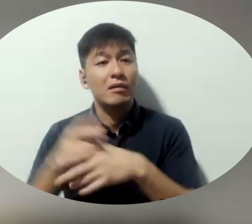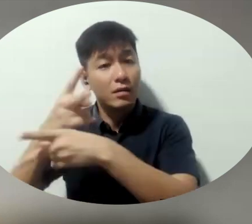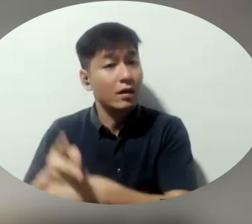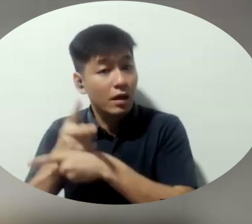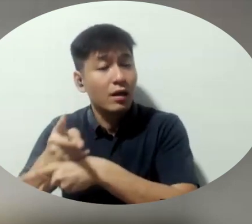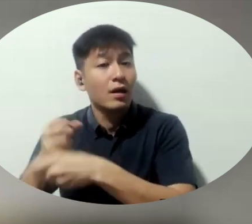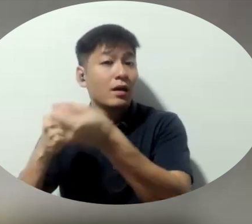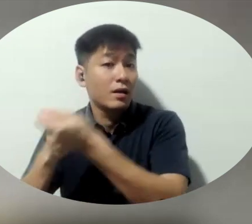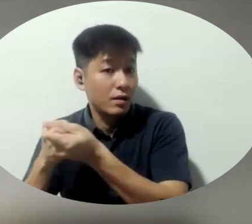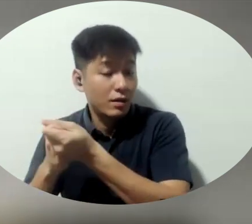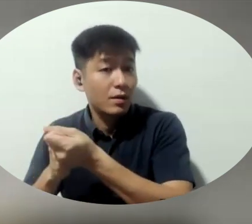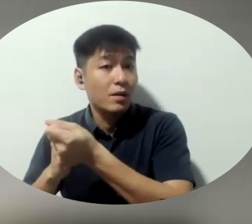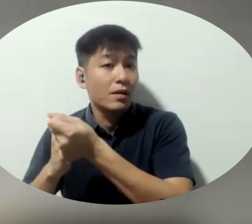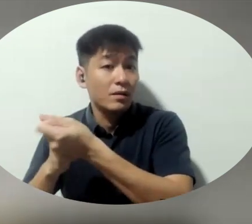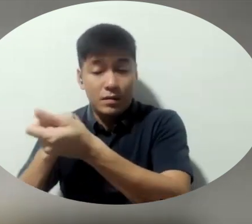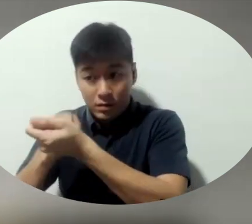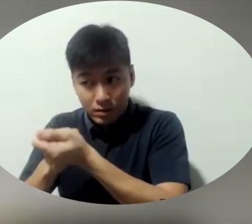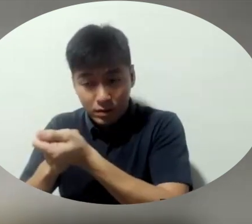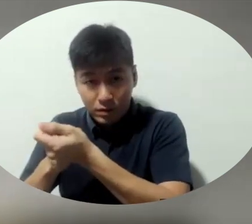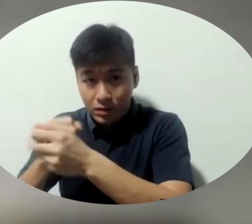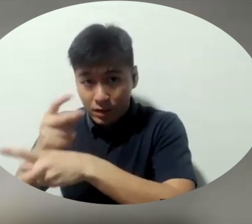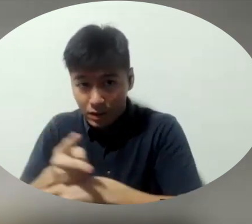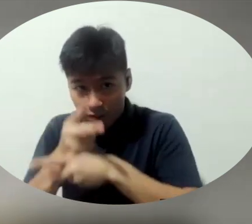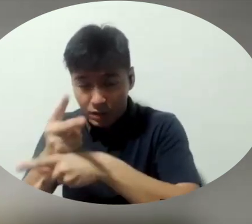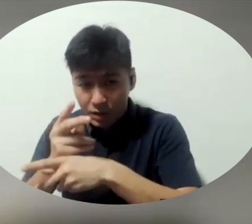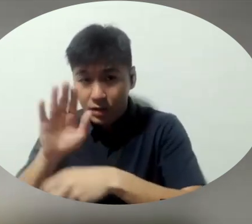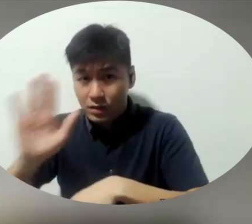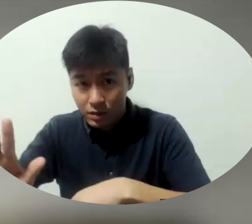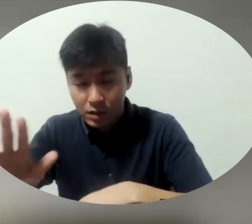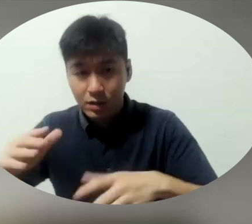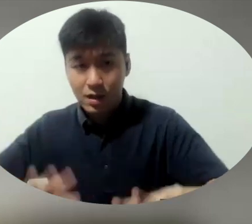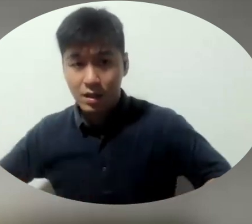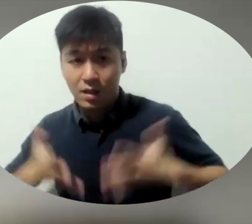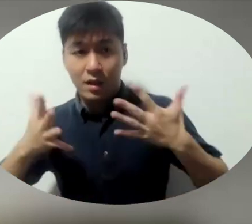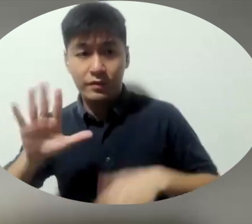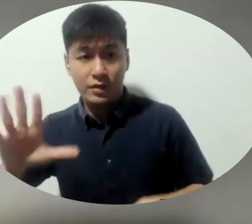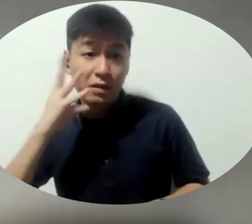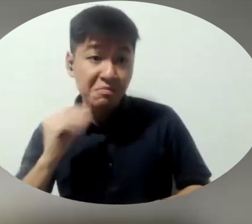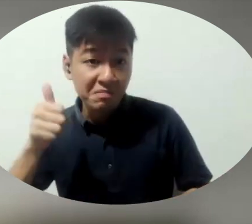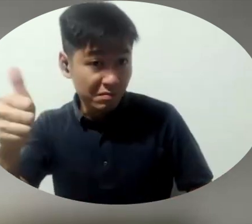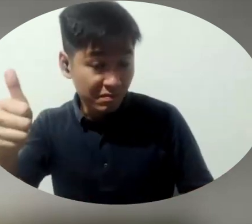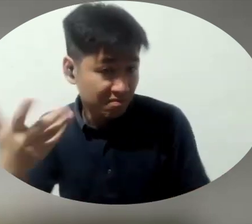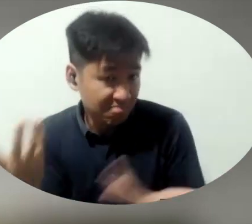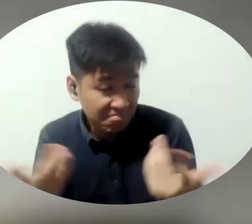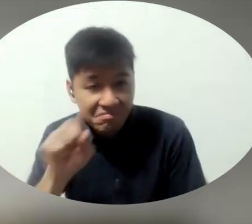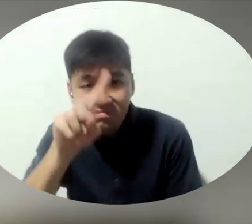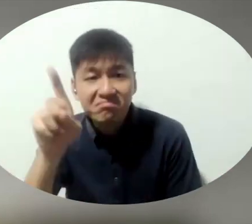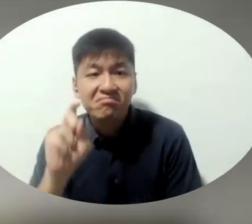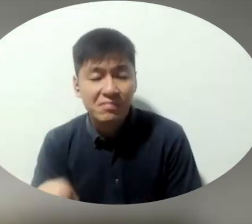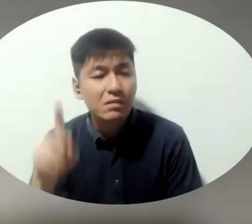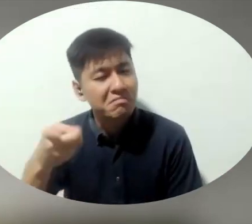and now planning them leaving. So we live well just in order to live well.